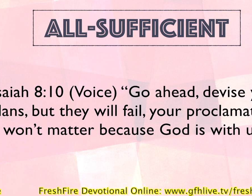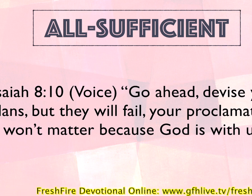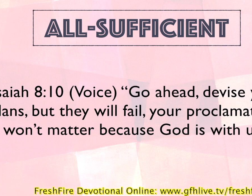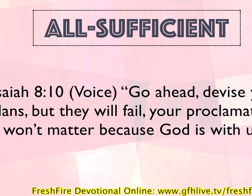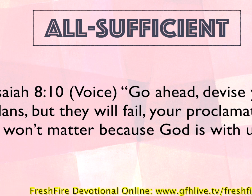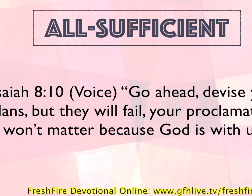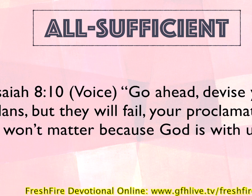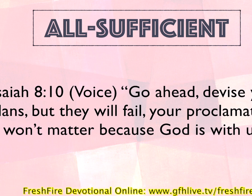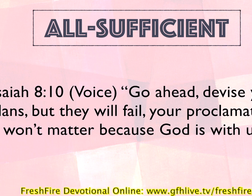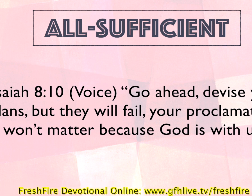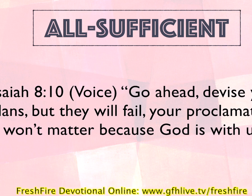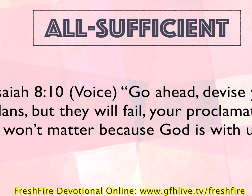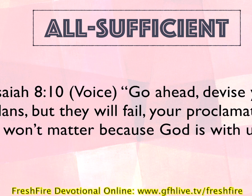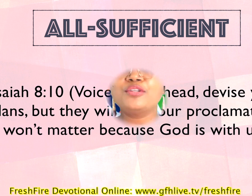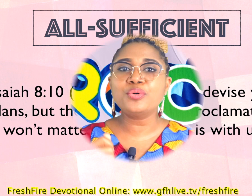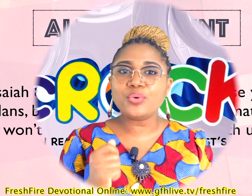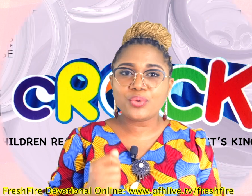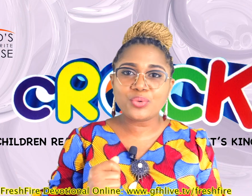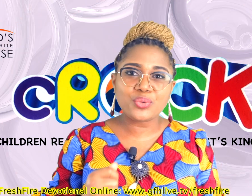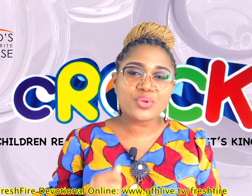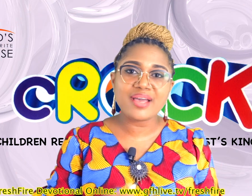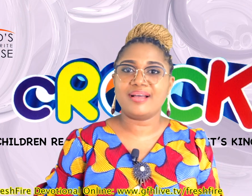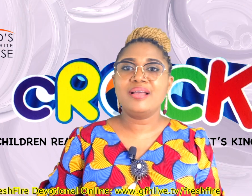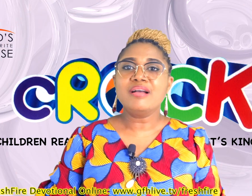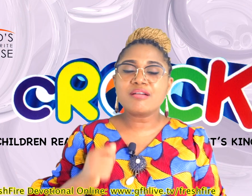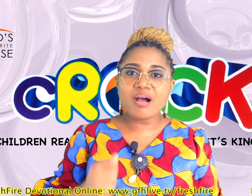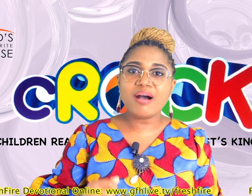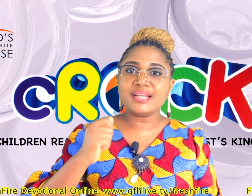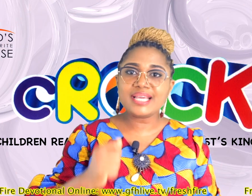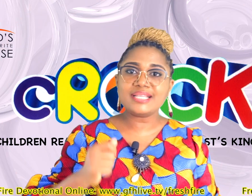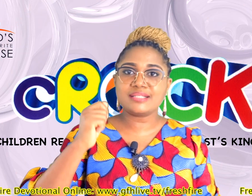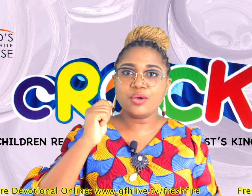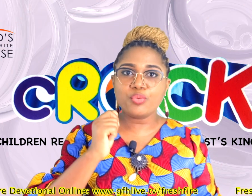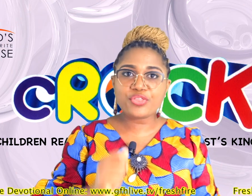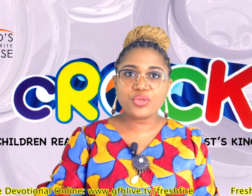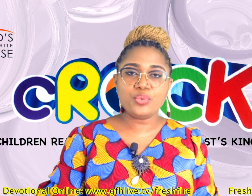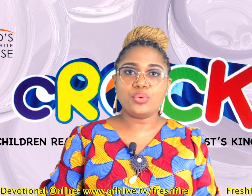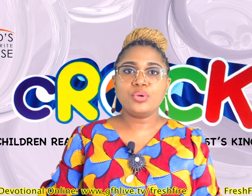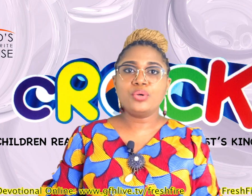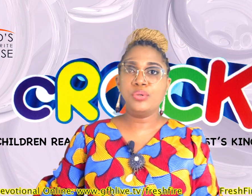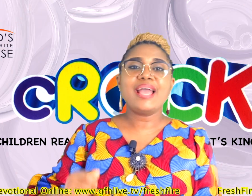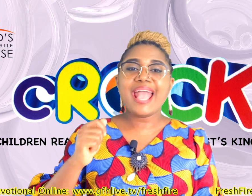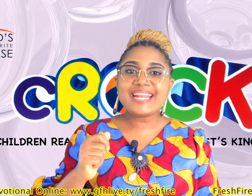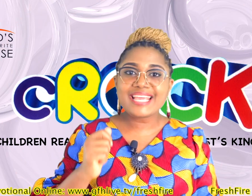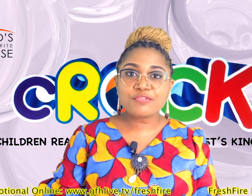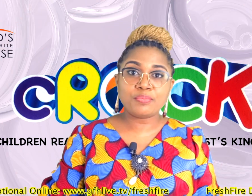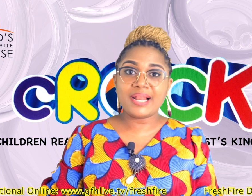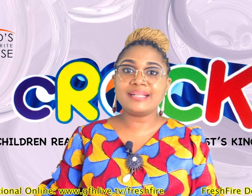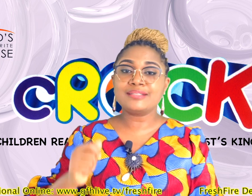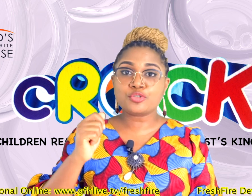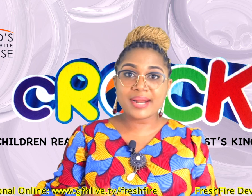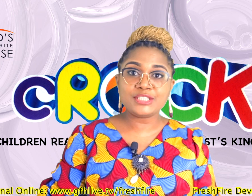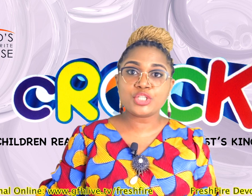because God is with us. Hallelujah. God is with you. Any